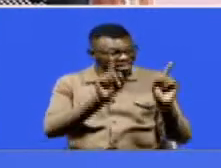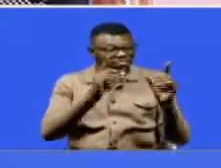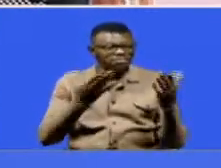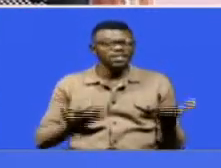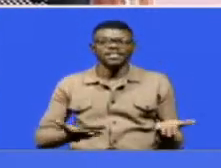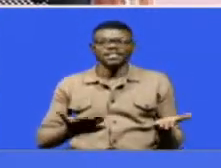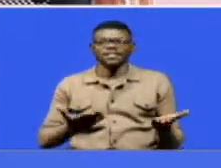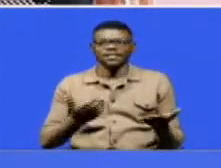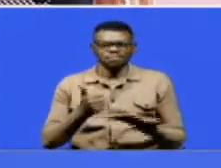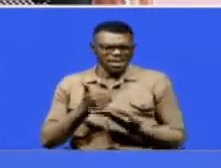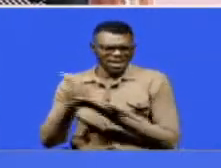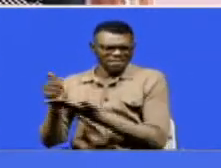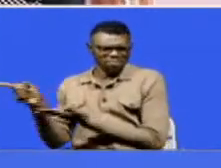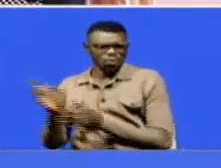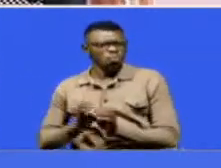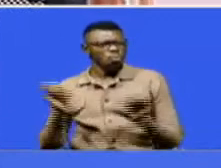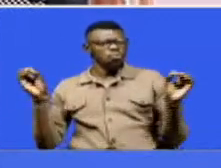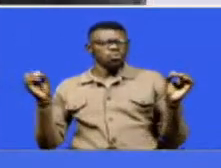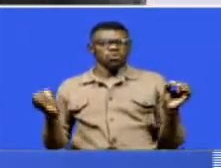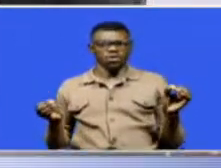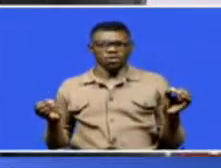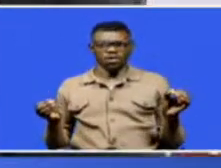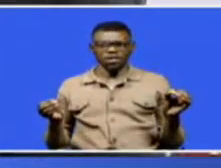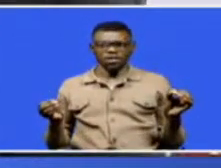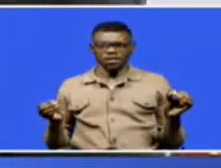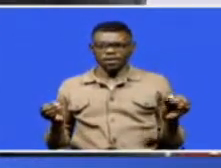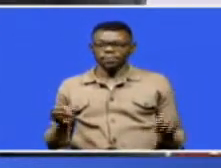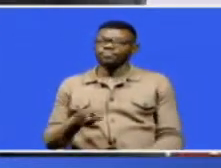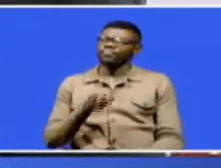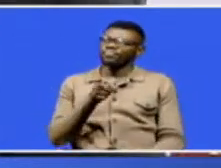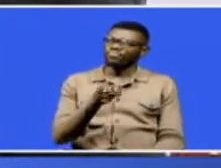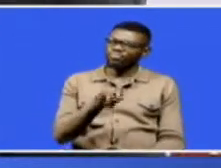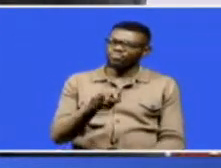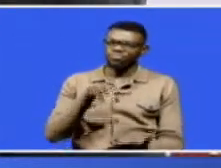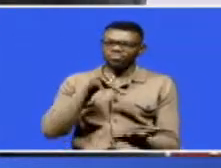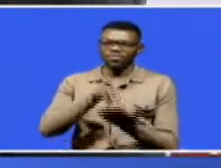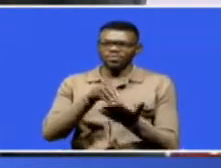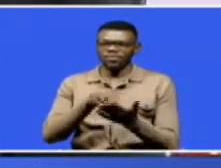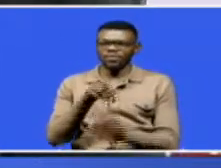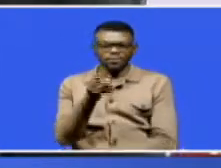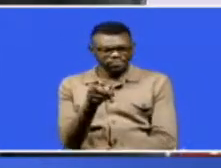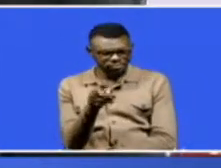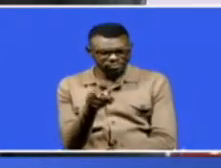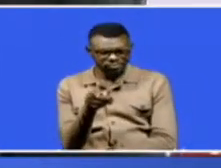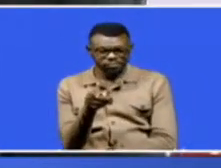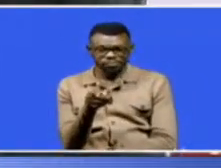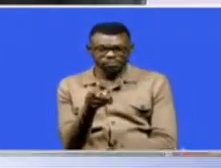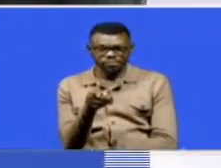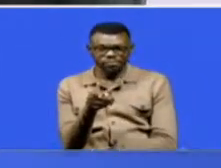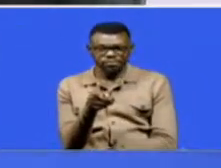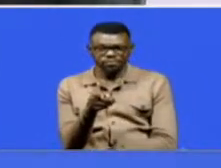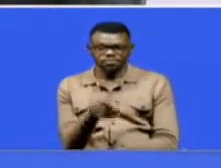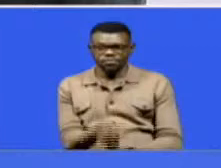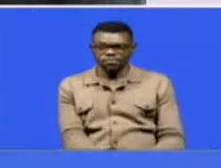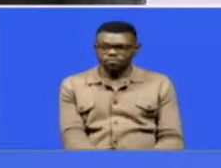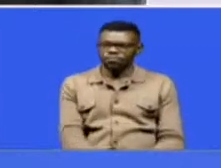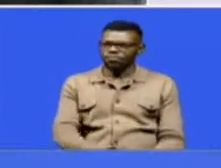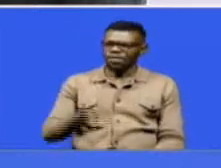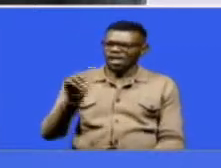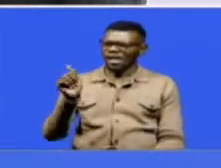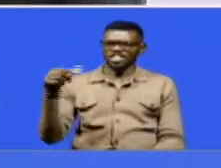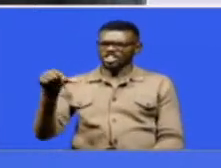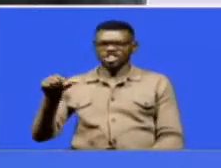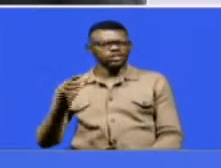you know, for good reason, but even also condemning it to pay costs. In that case, why was the AG not